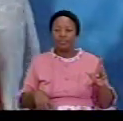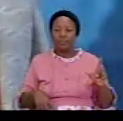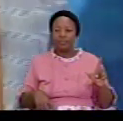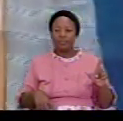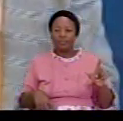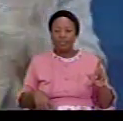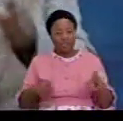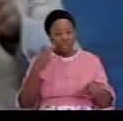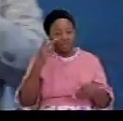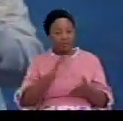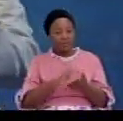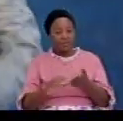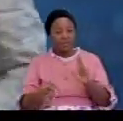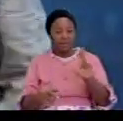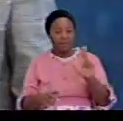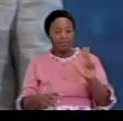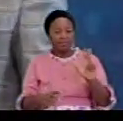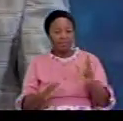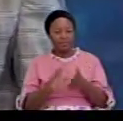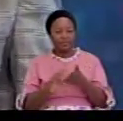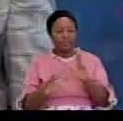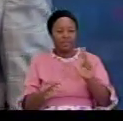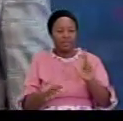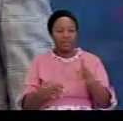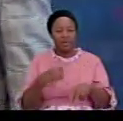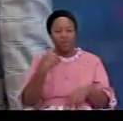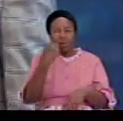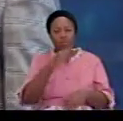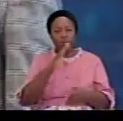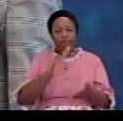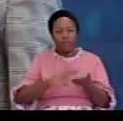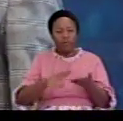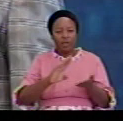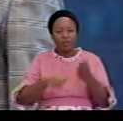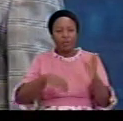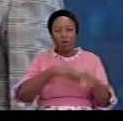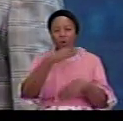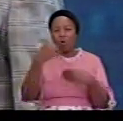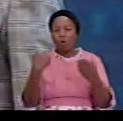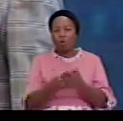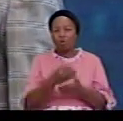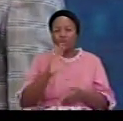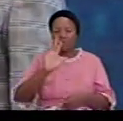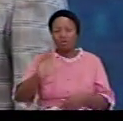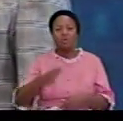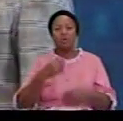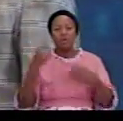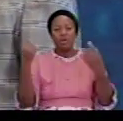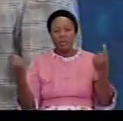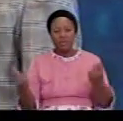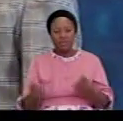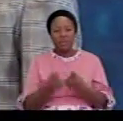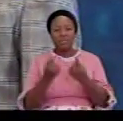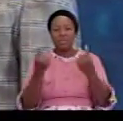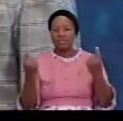Look at verse 3. Who forgiveth all thine iniquities?